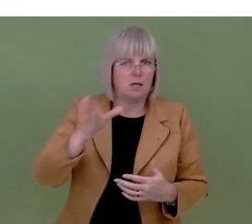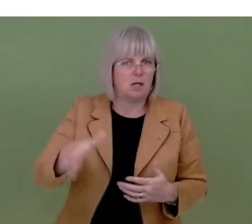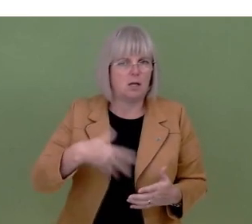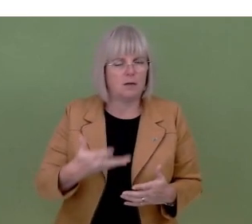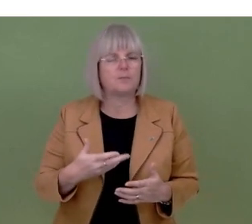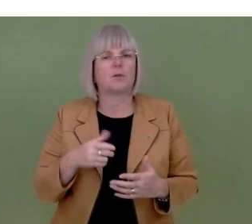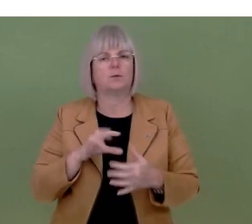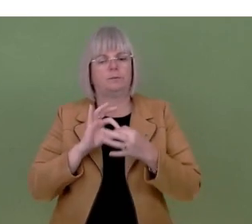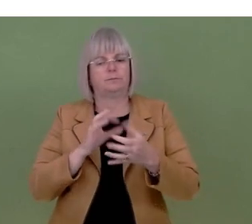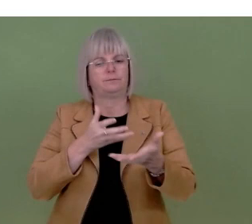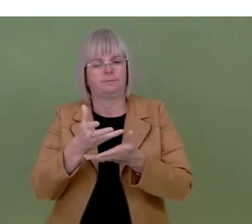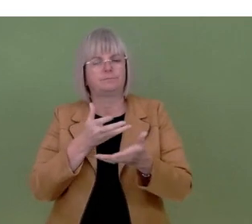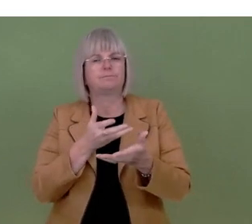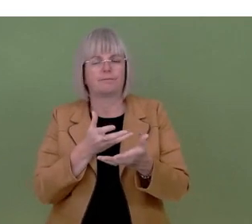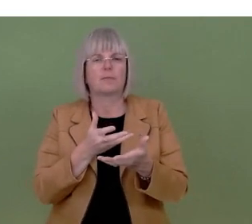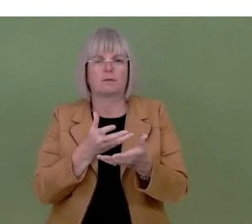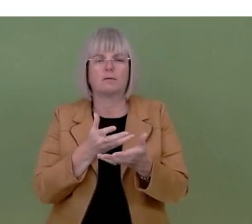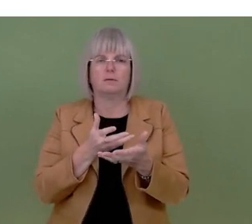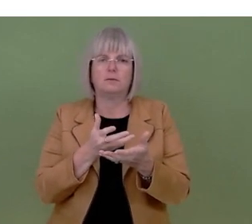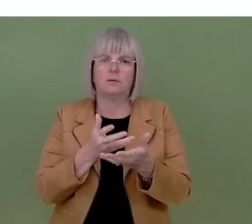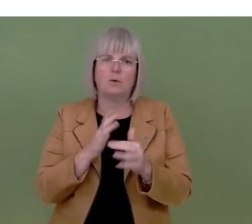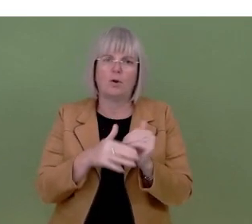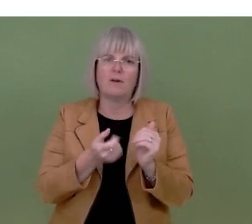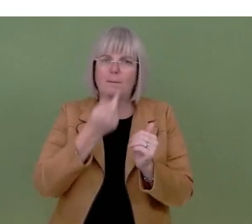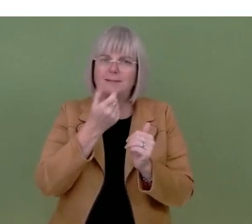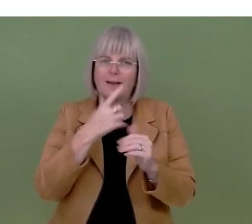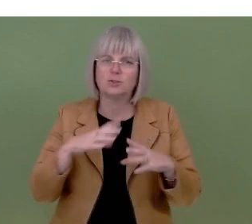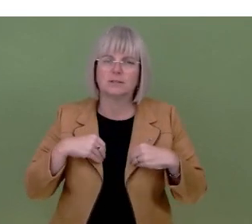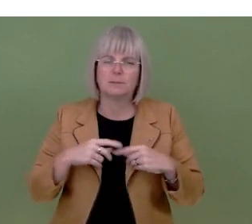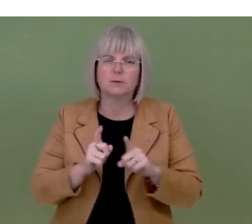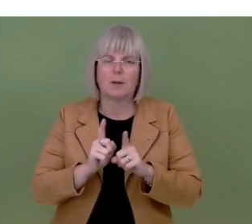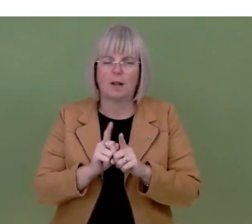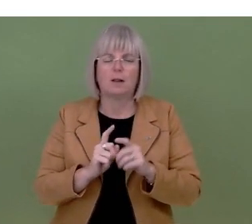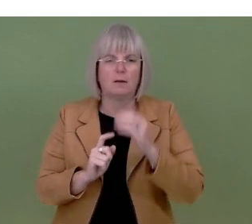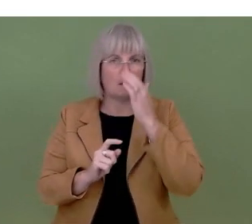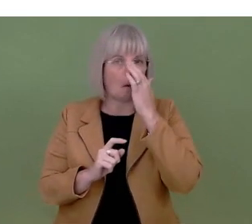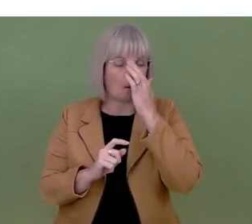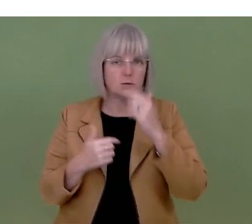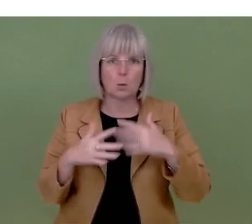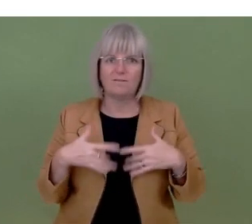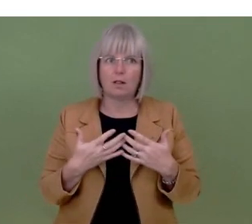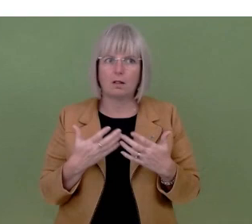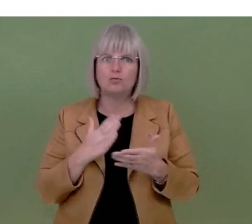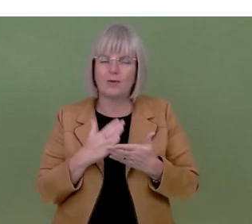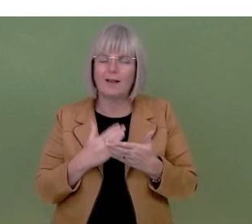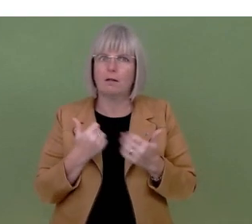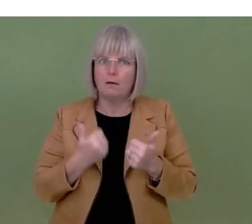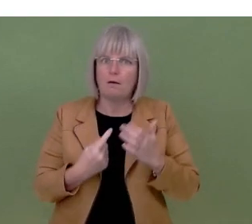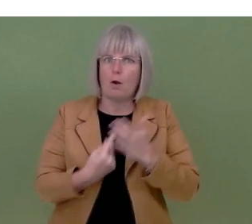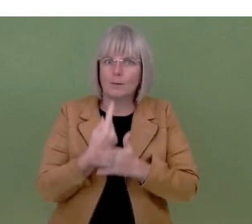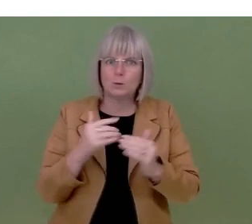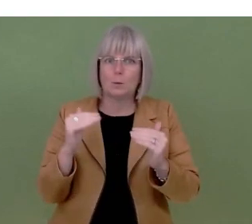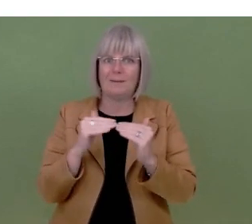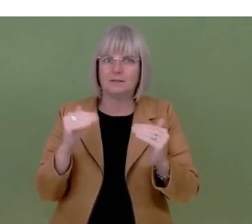taking medication as well. So it feels like there's real opportunity to meet psychological need within that general practice